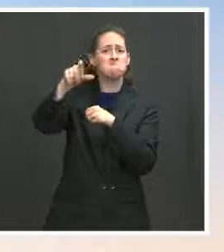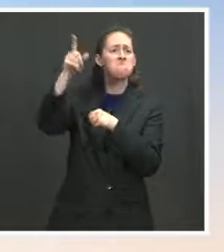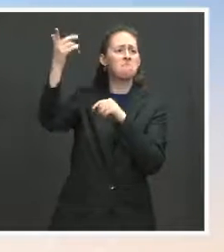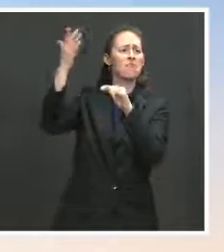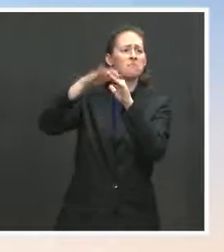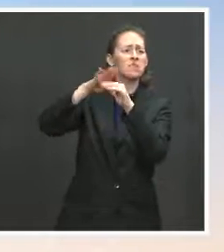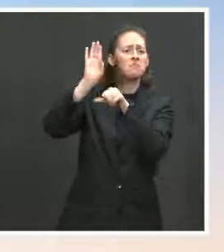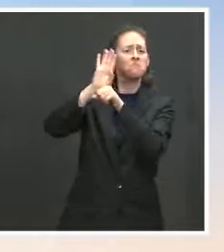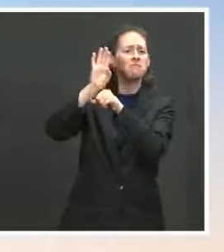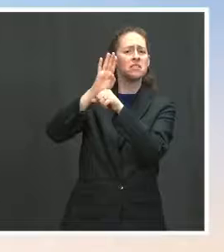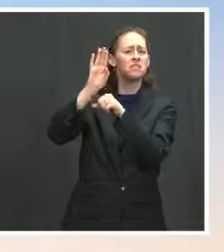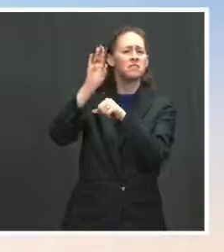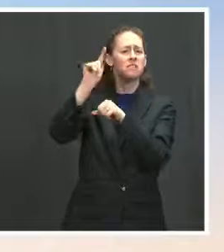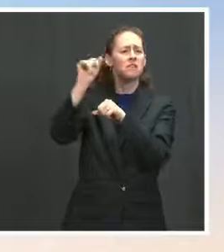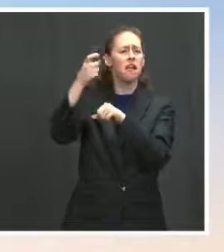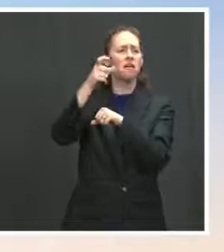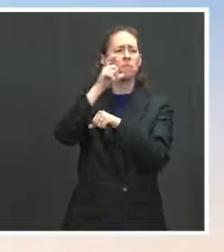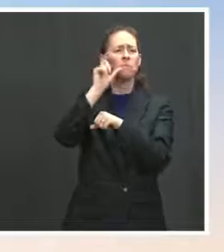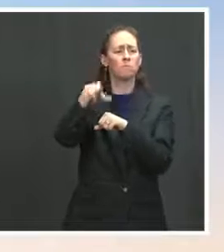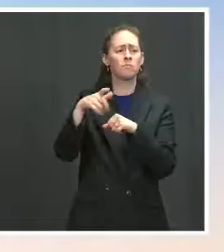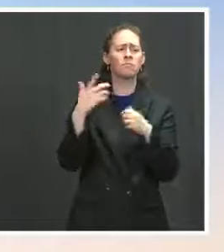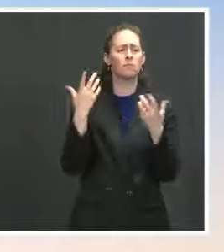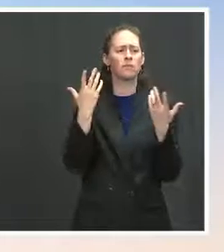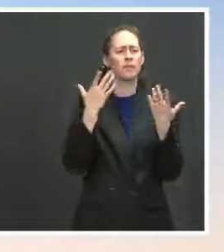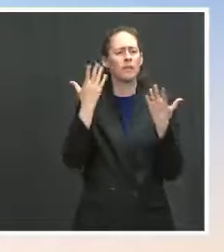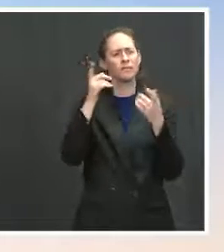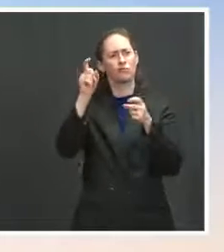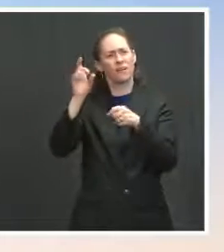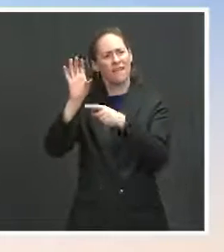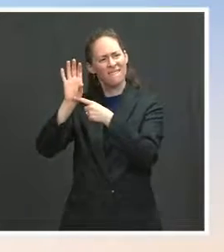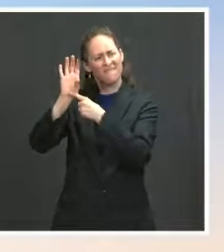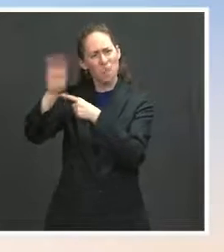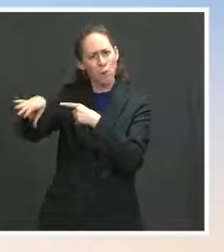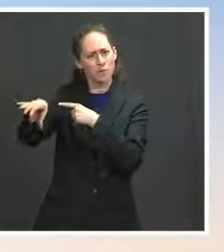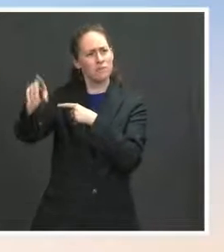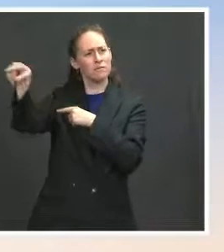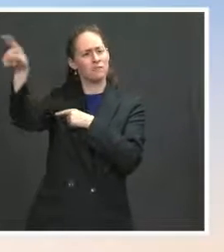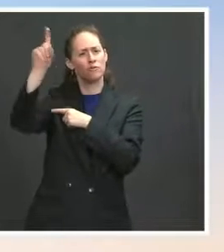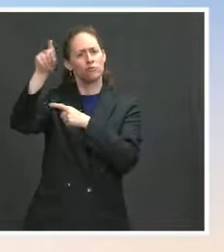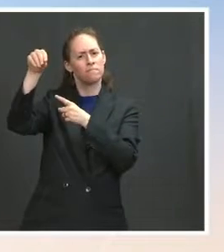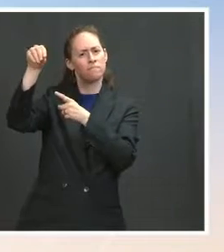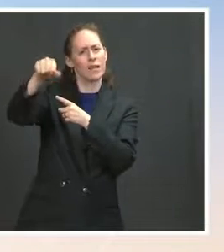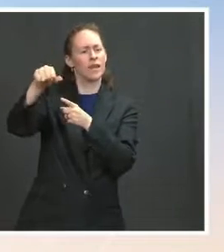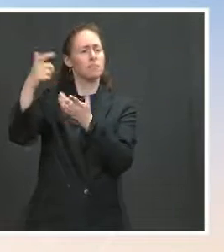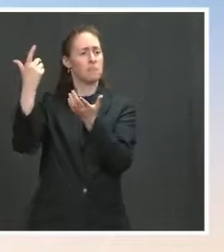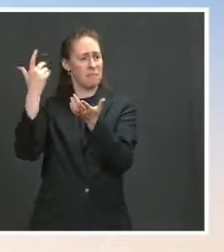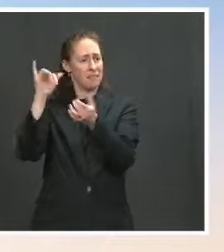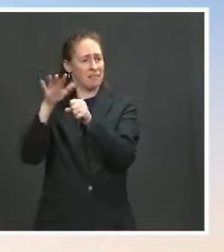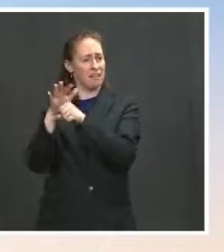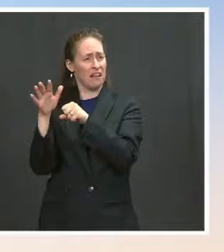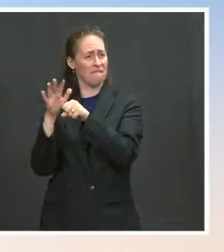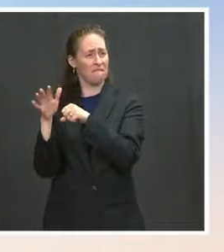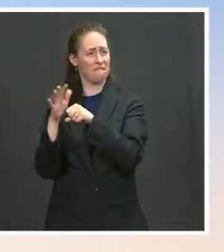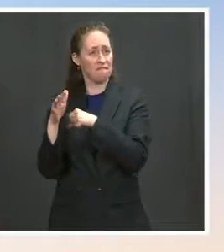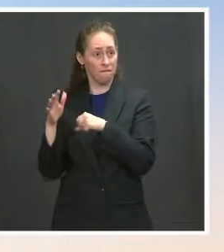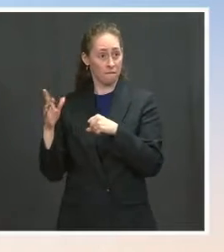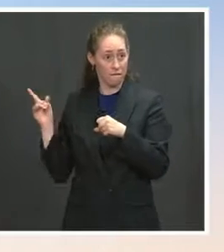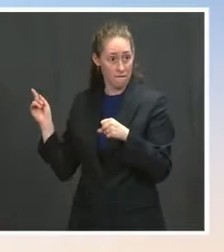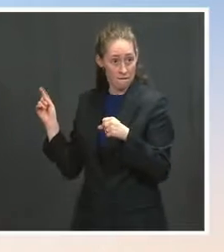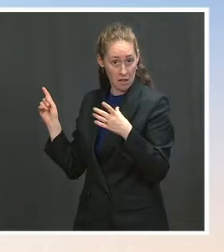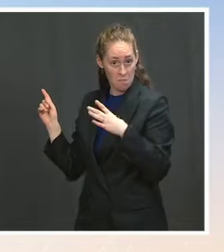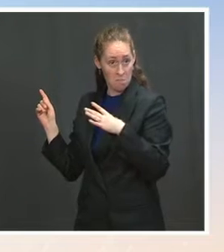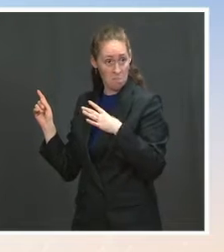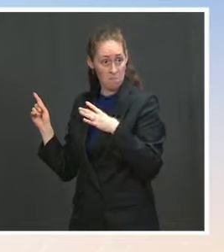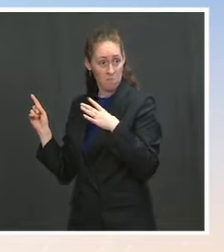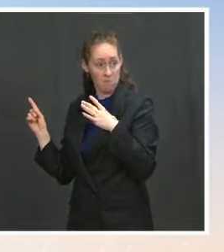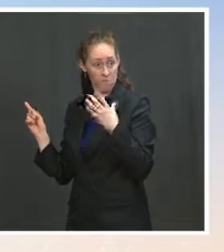just enforcement, and the book minimum would take care of infrastructure. Does he believe that raising the corporate tax and raising the tax on people who make